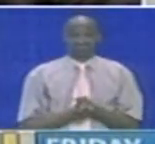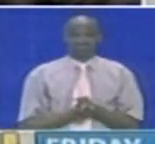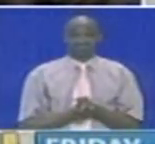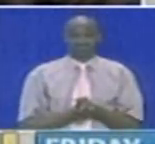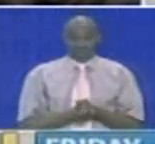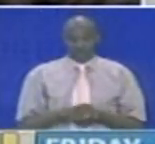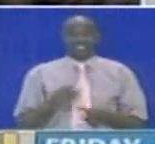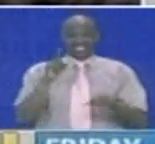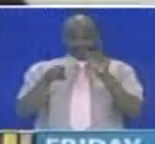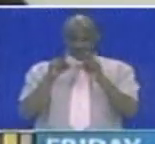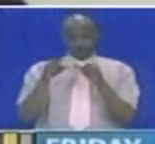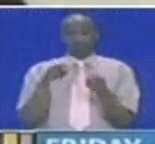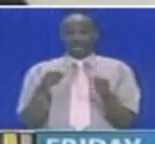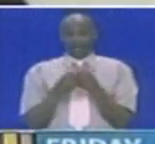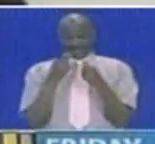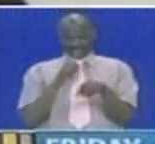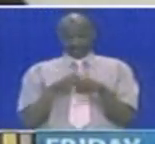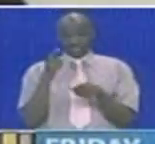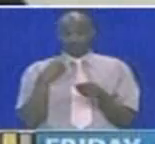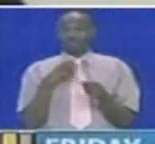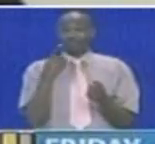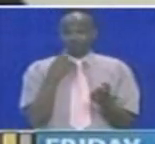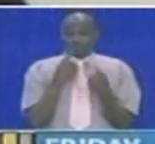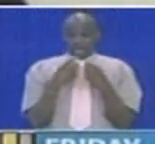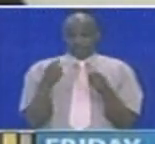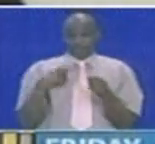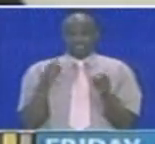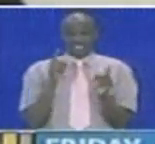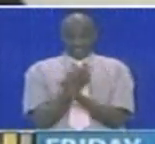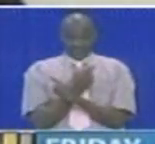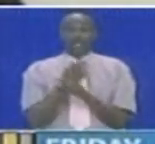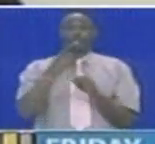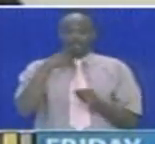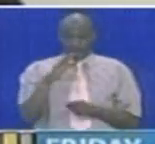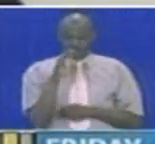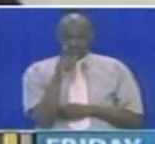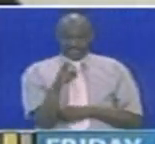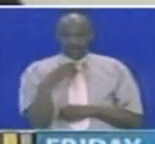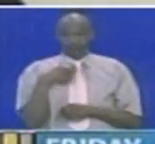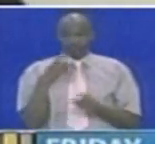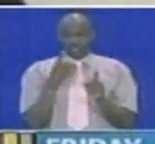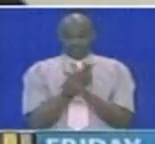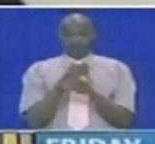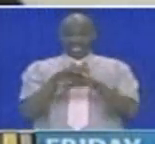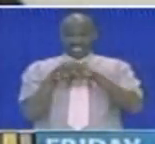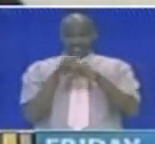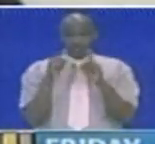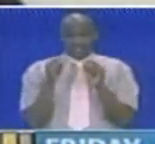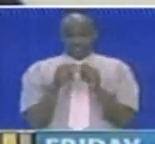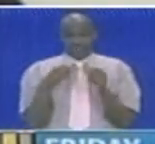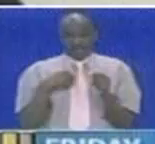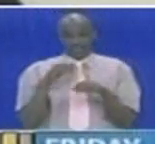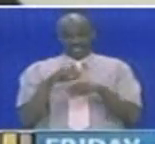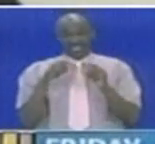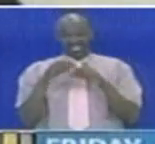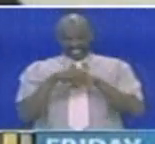On several occasions, Betty, I've talked about alternative pronunciations for certain English words. Some English